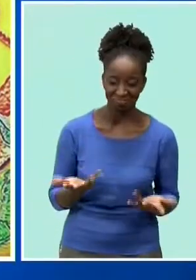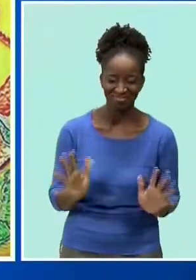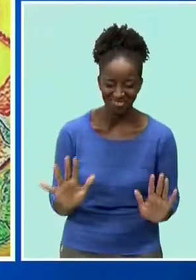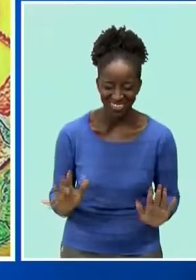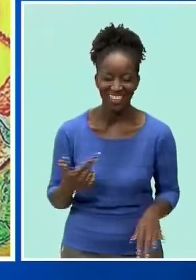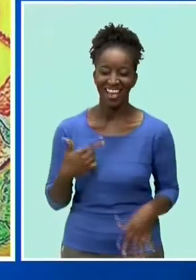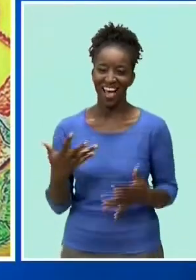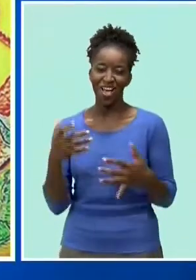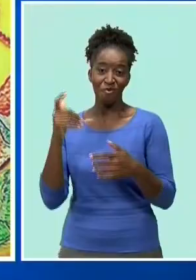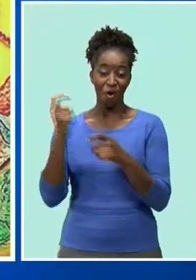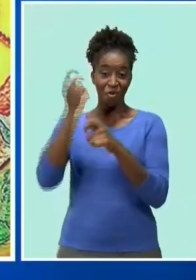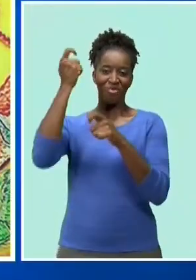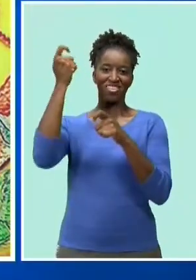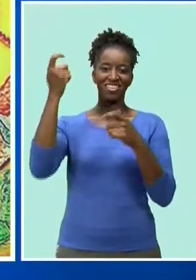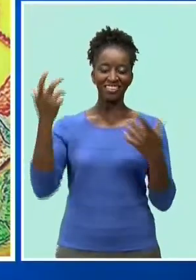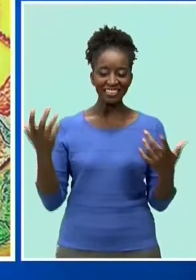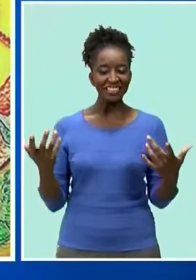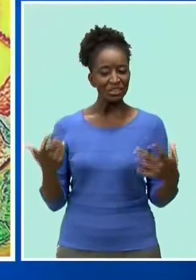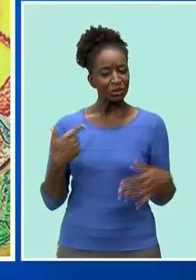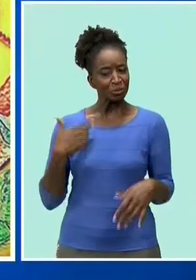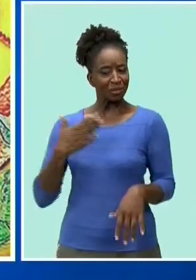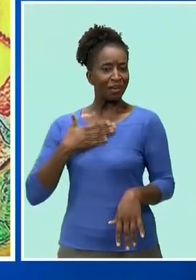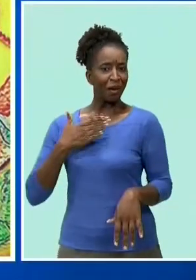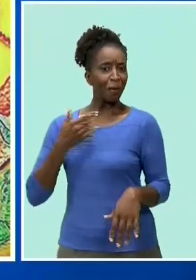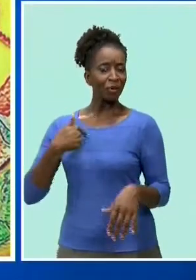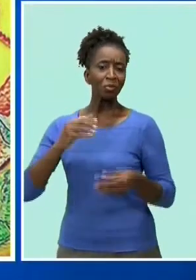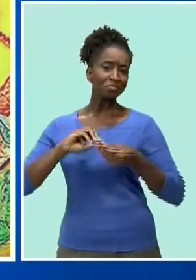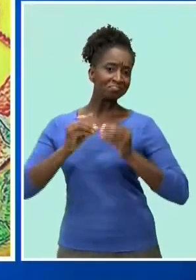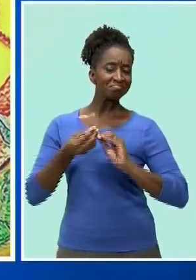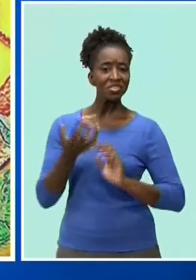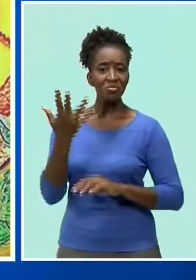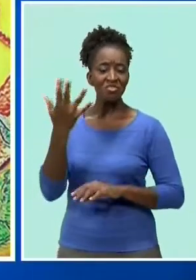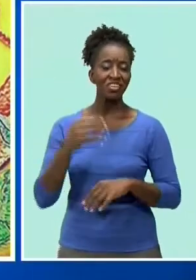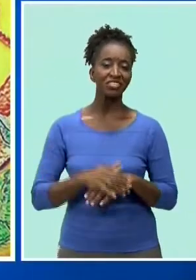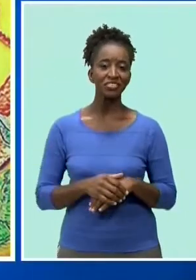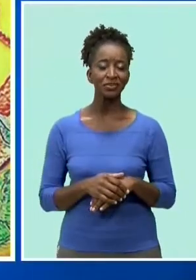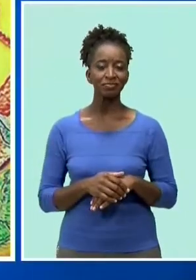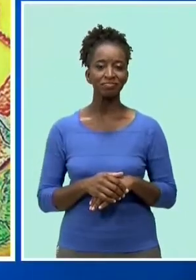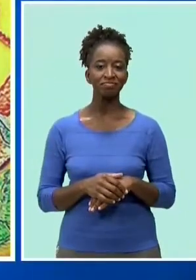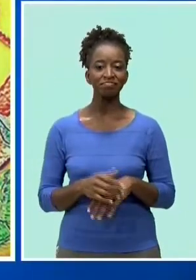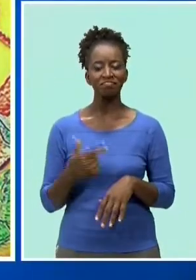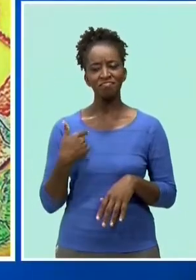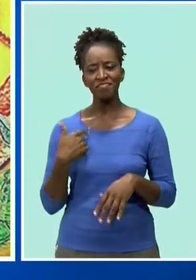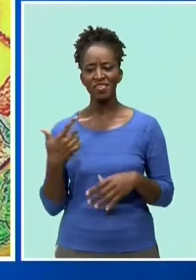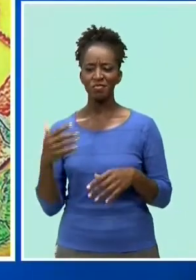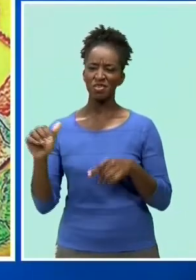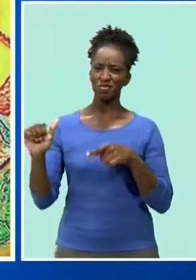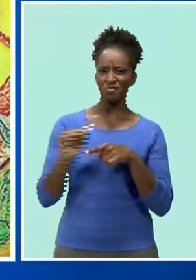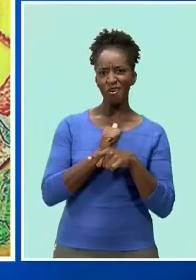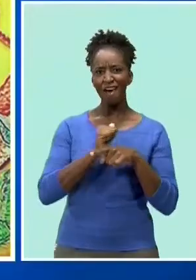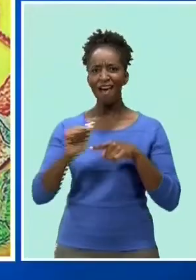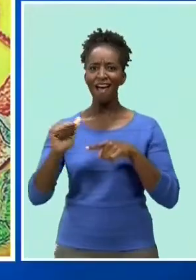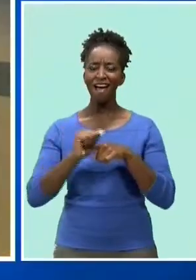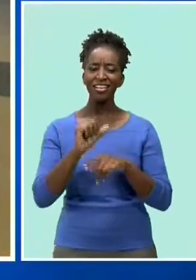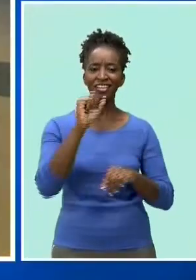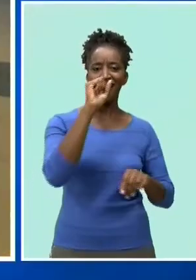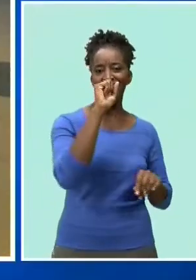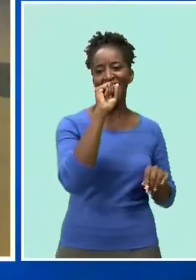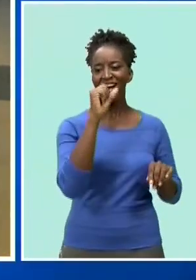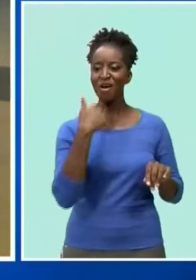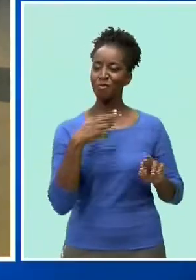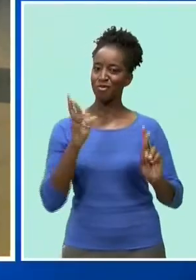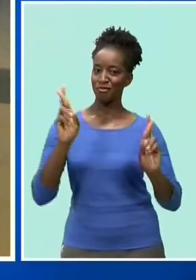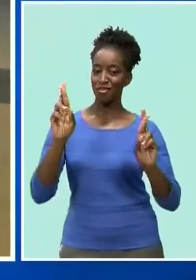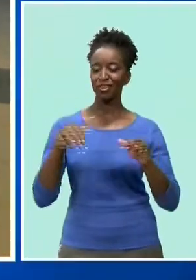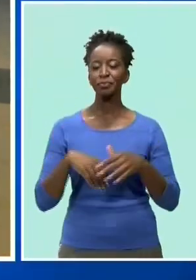generally, I'm happy with the position which I've drawn, and I'm happy with what I'm working towards in terms of presentation and getting myself ready for the competition.